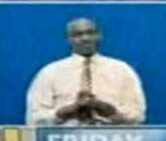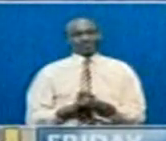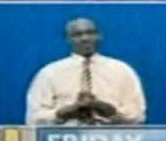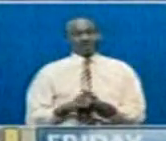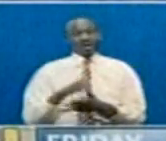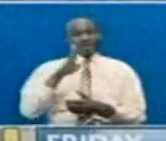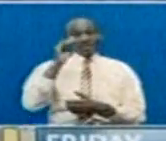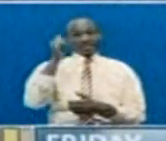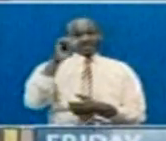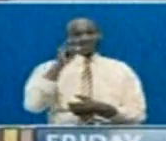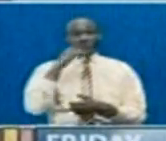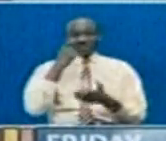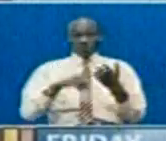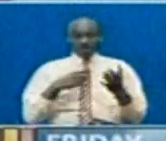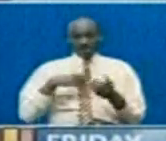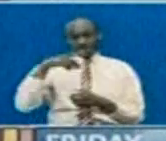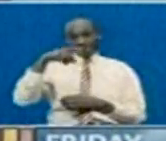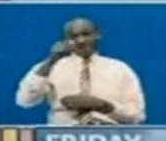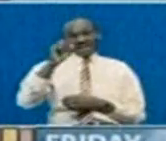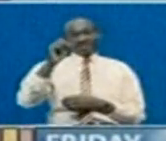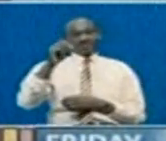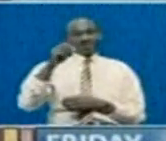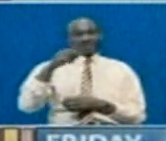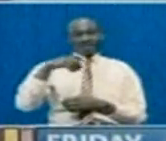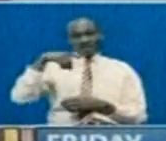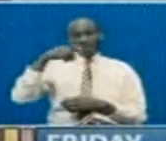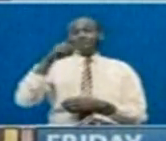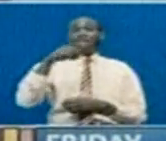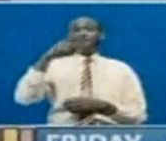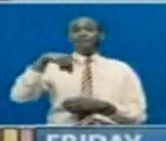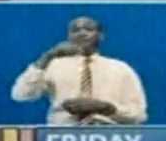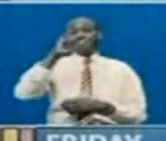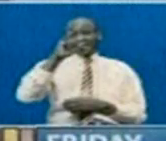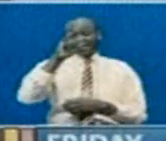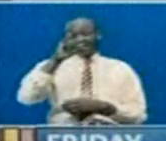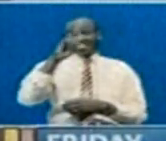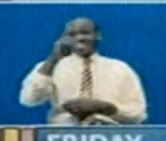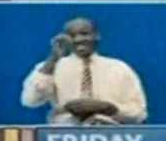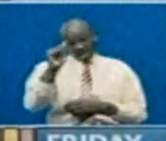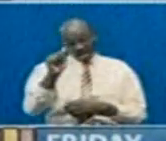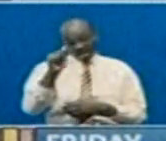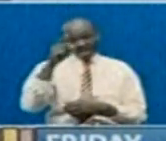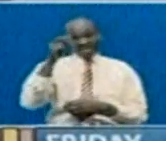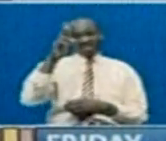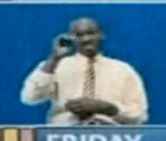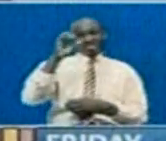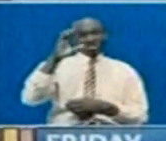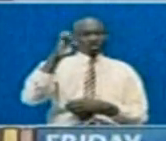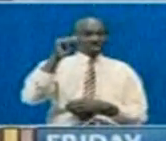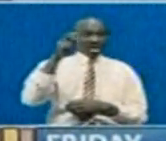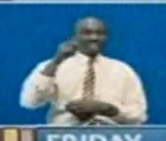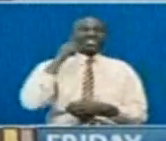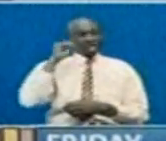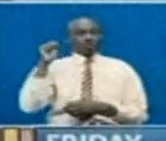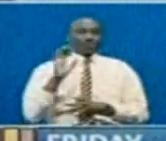Betty, we say pediatrician. What? Pediatrician. Not pie, not pear, and all